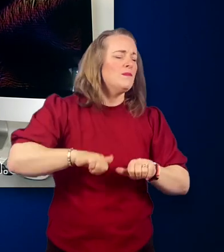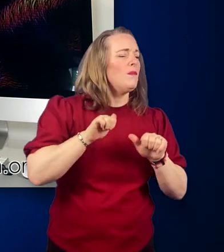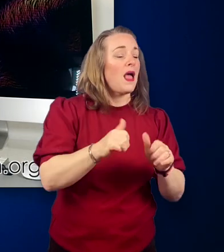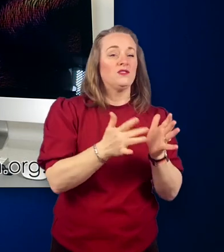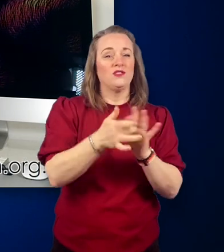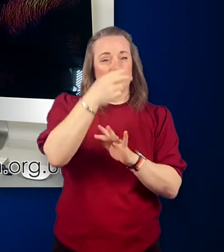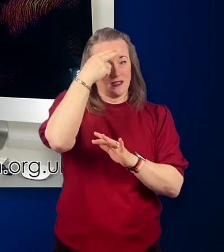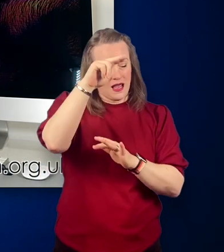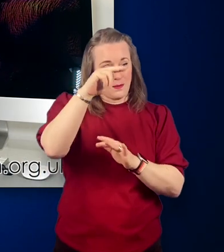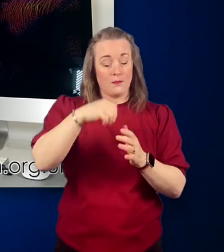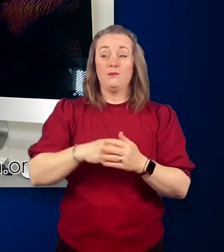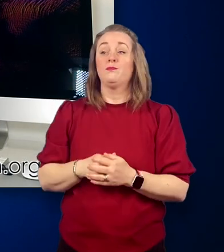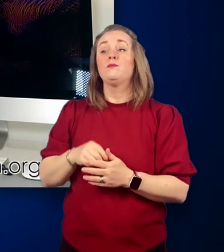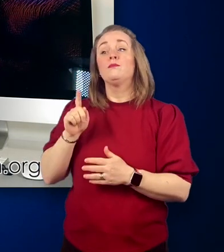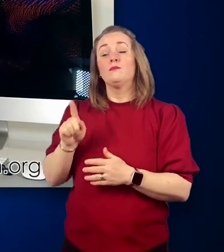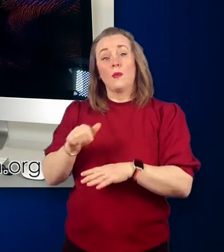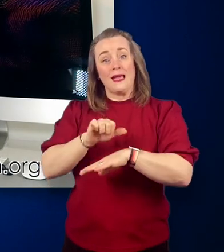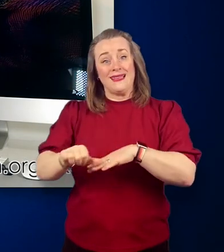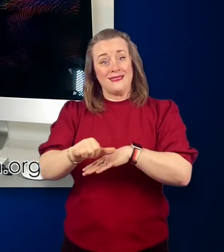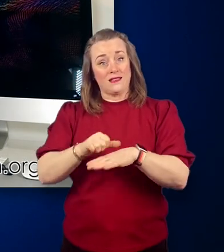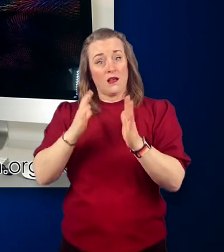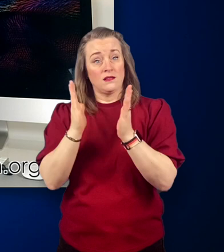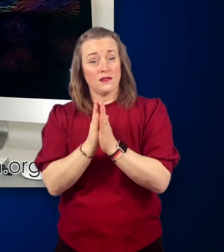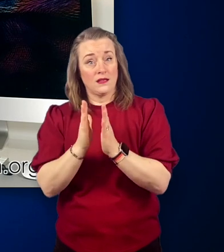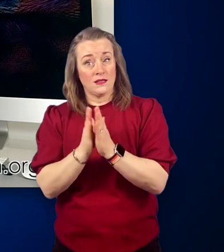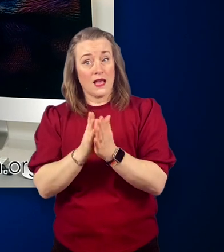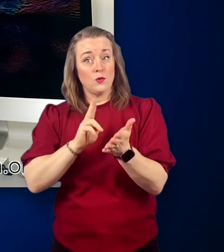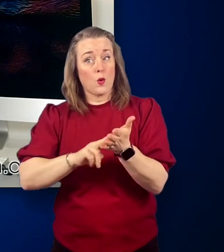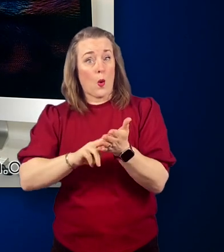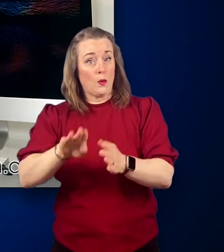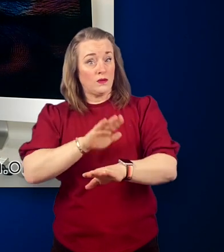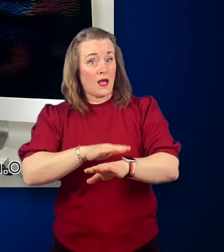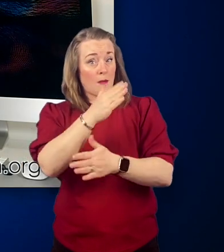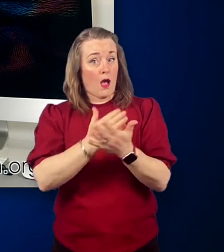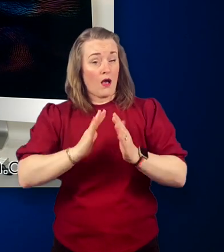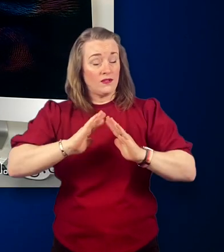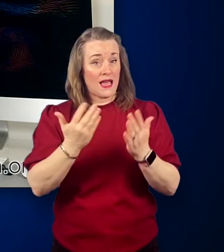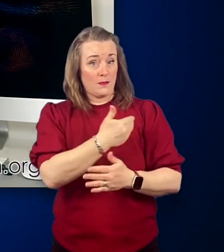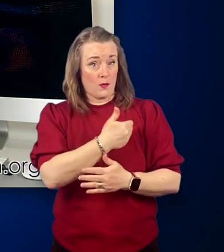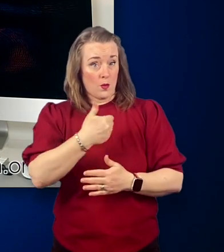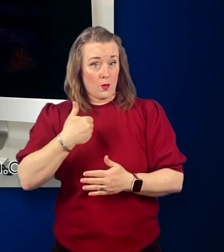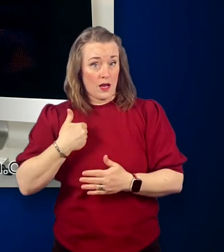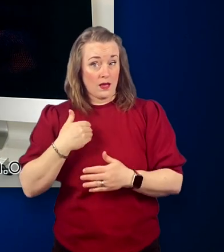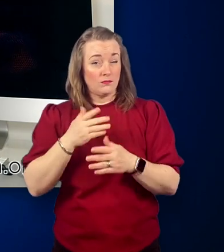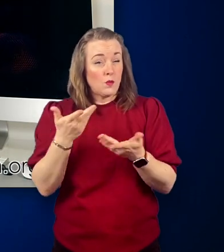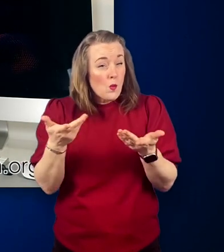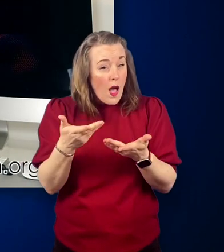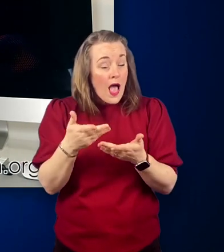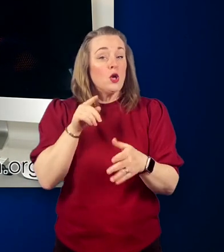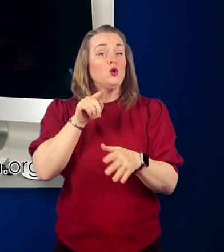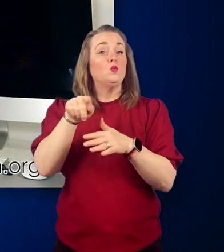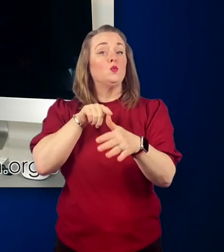our normal Easter celebration service at 10:30 a.m. And this will be on YouTube and also